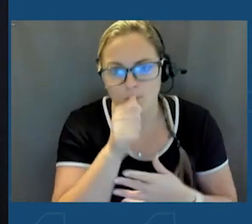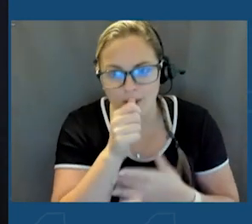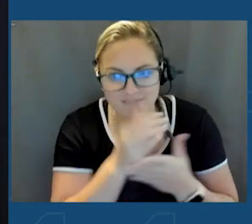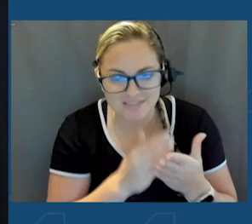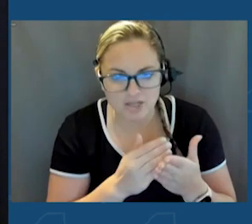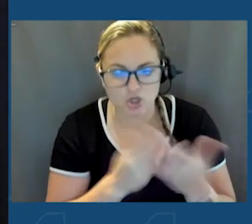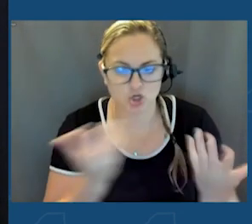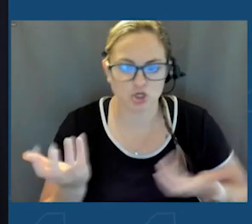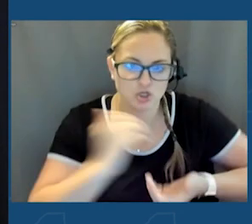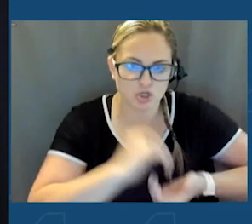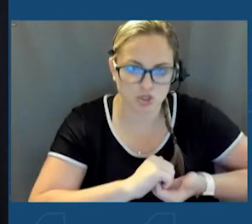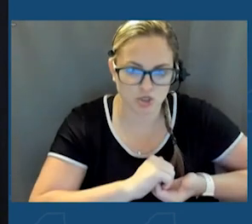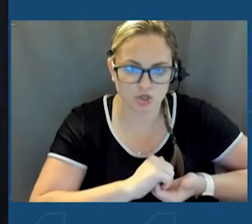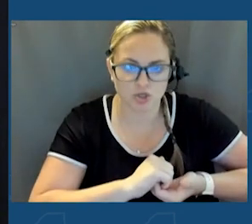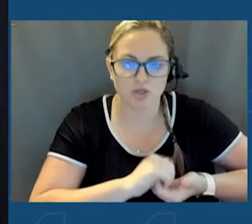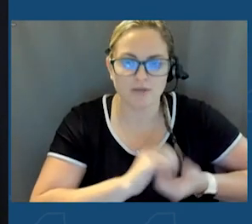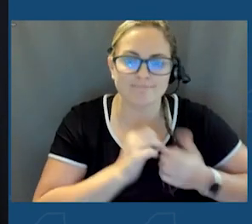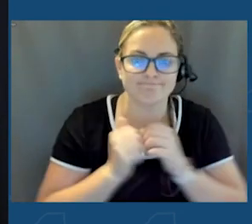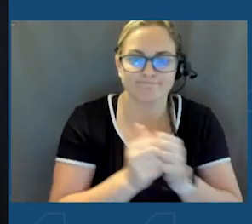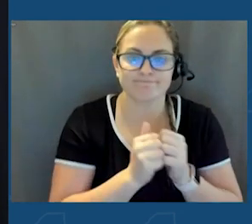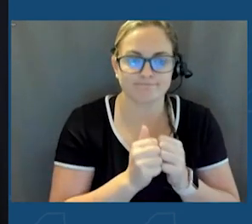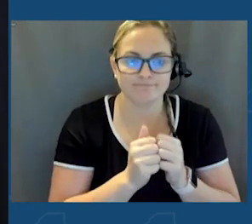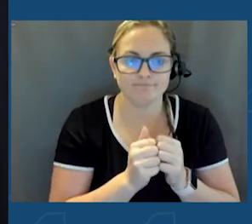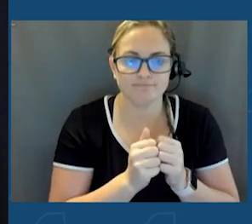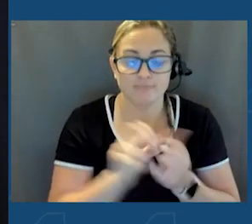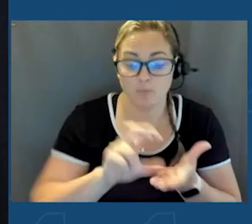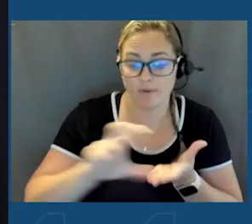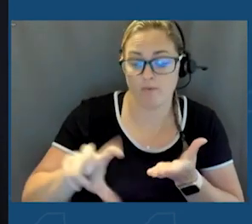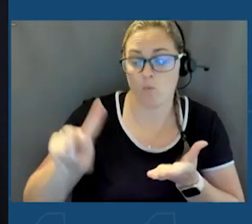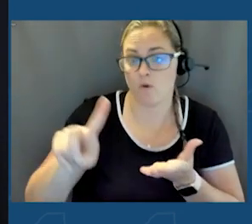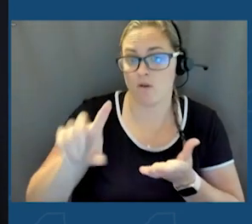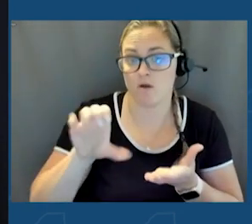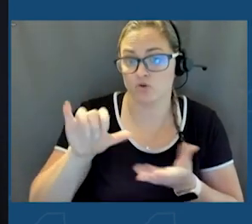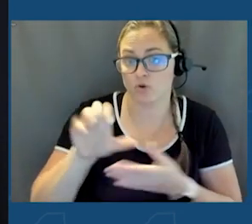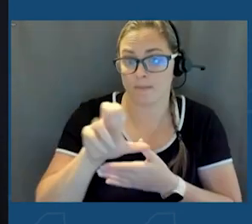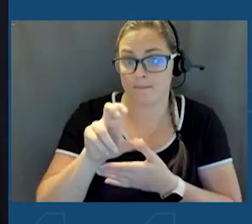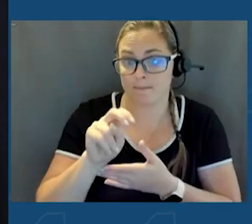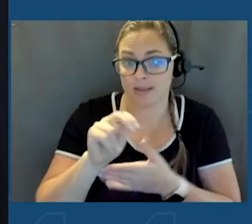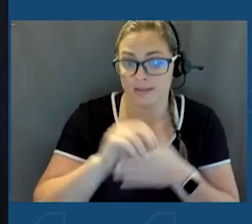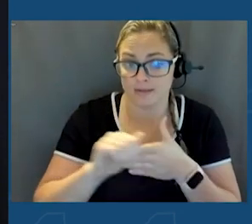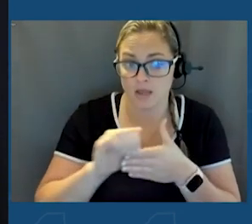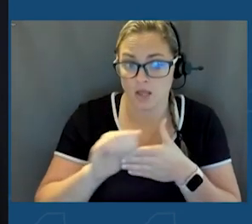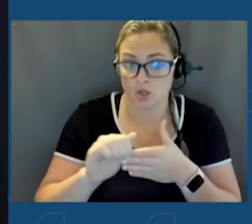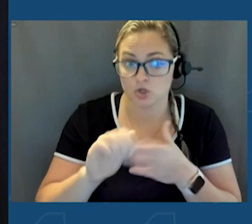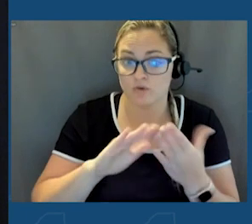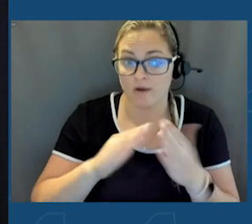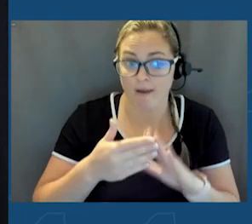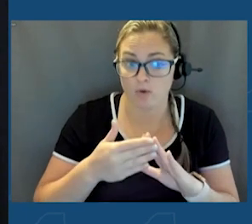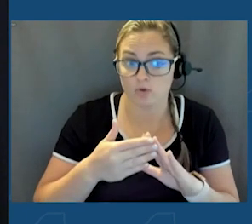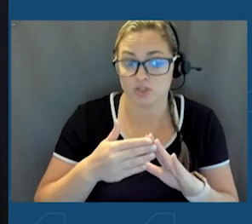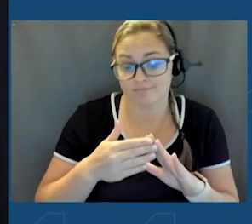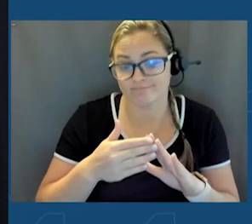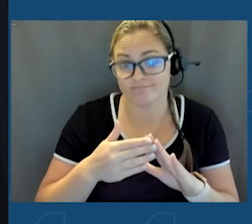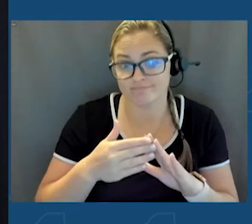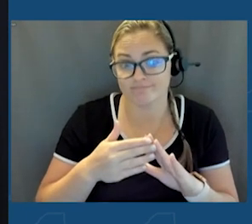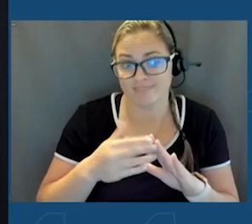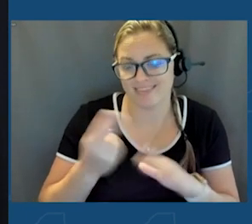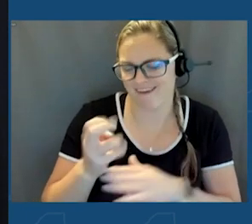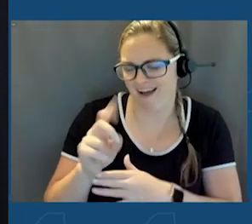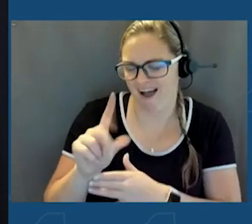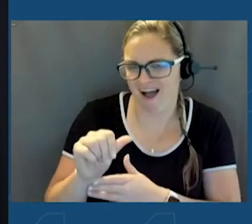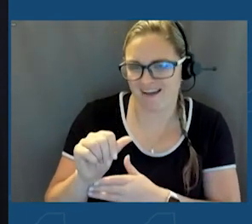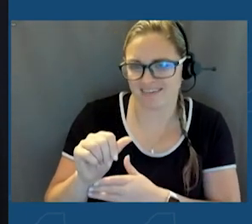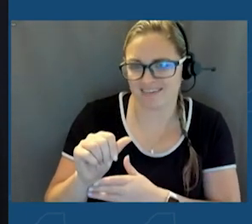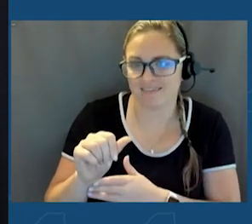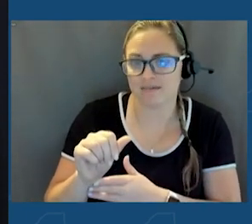together toward this cause. We also allocated $100 million toward Housing Our Neighbors with Dignity Act, the HONDA Act, and that's to